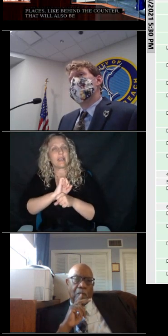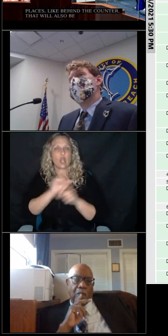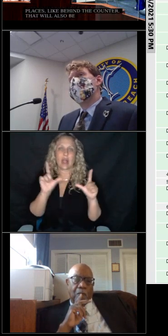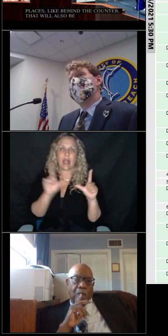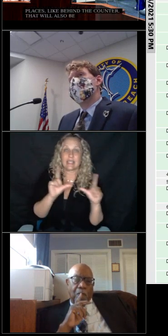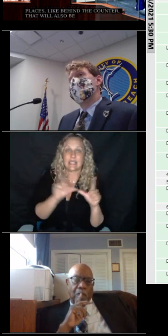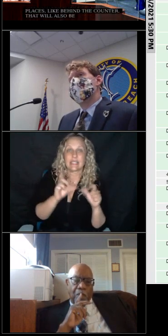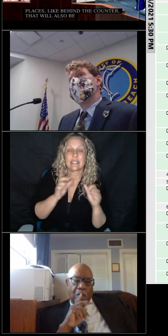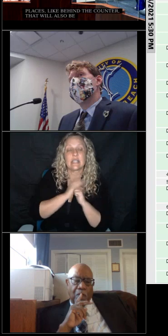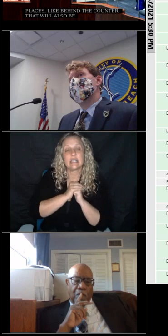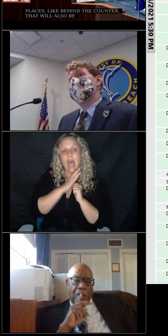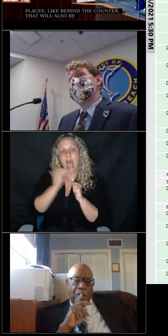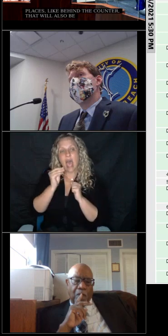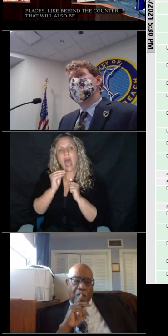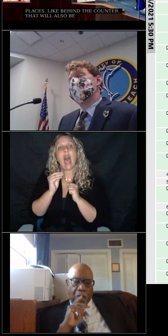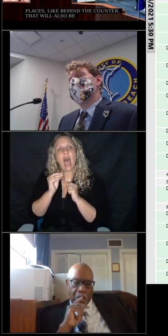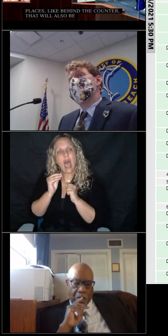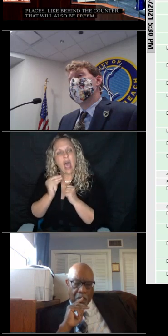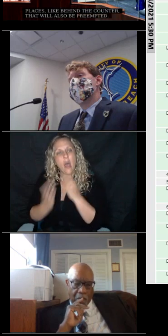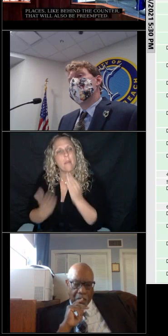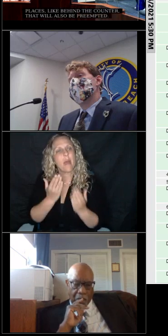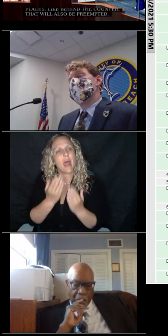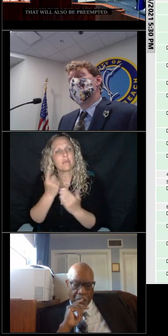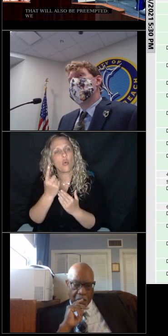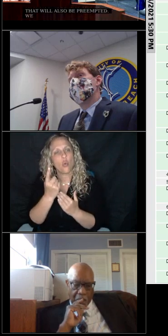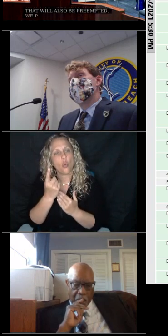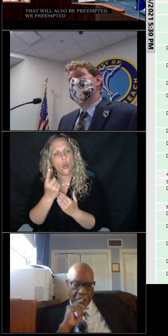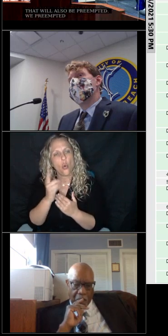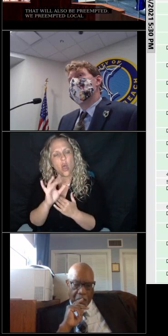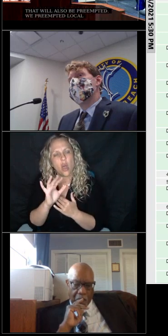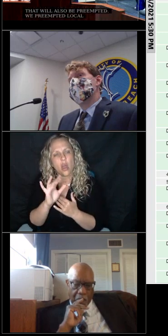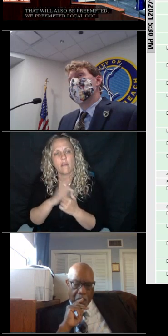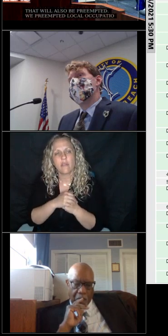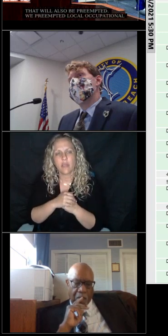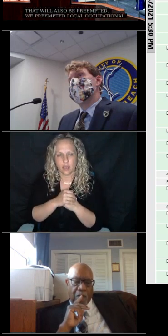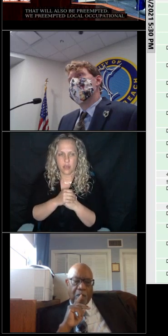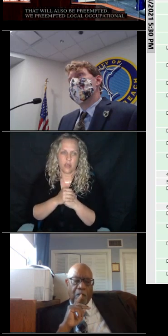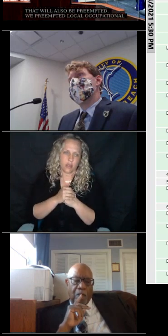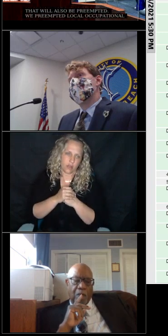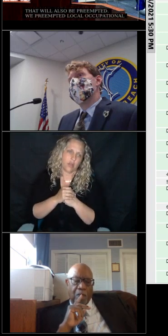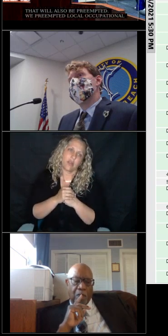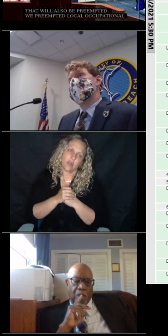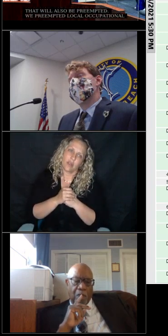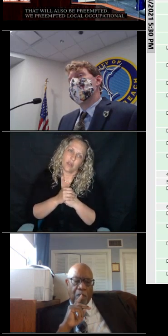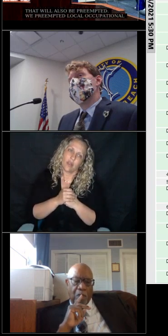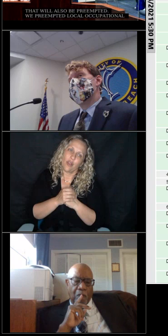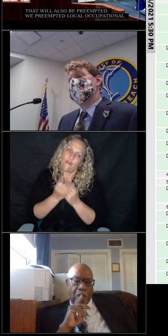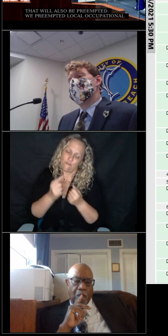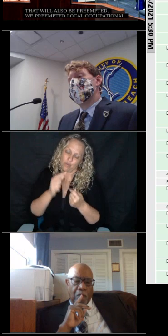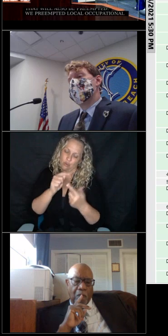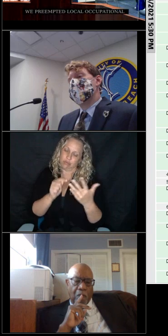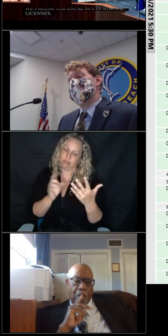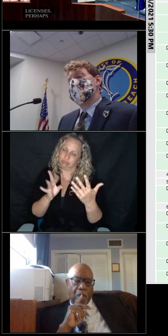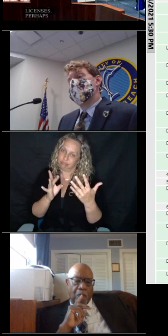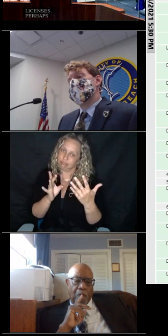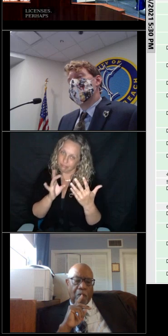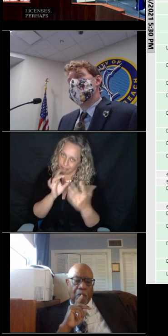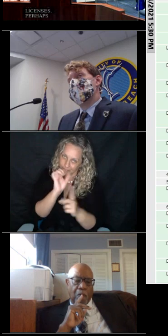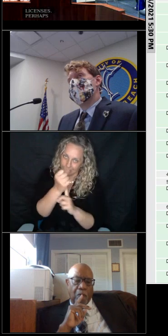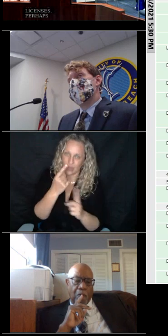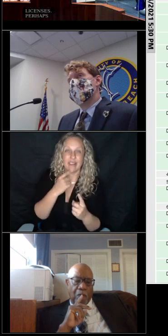licenses. And perhaps one of there were quite a few egregious preemptions. One of the most, I would say the